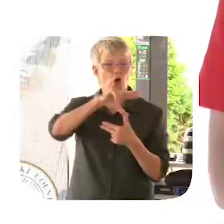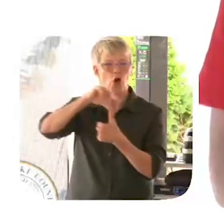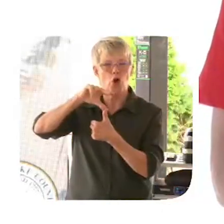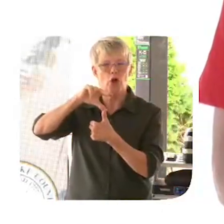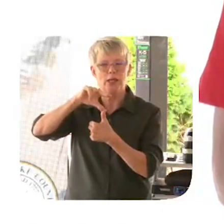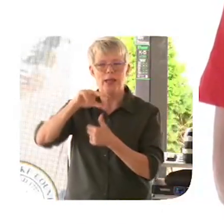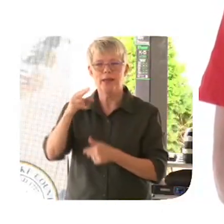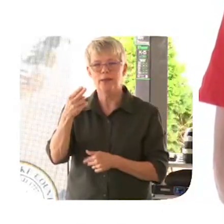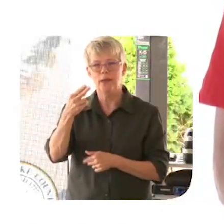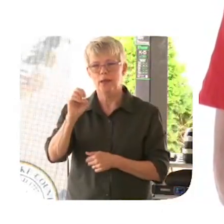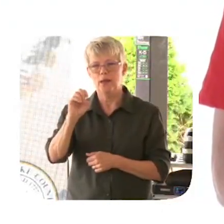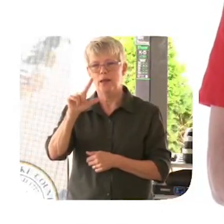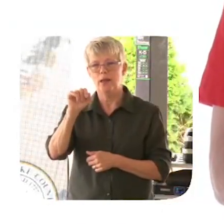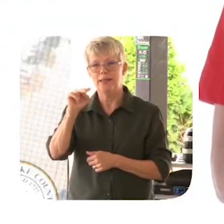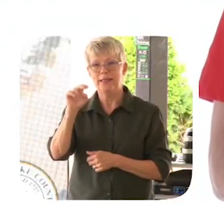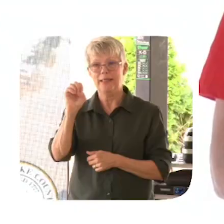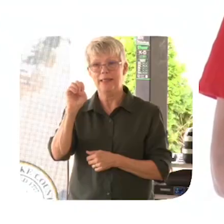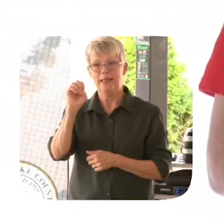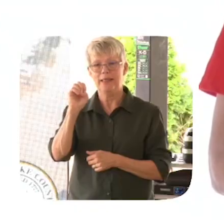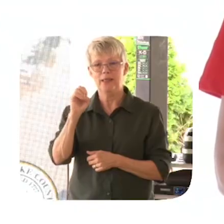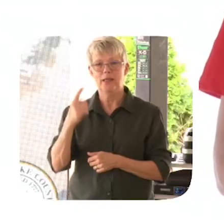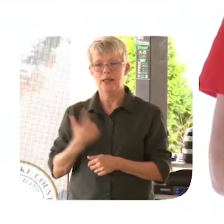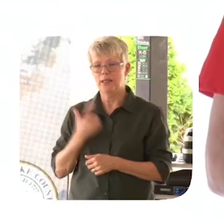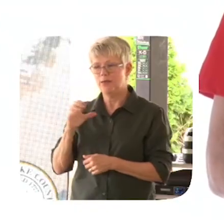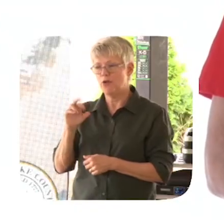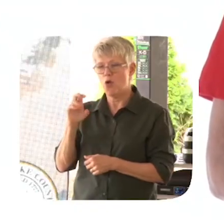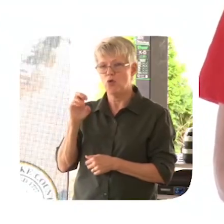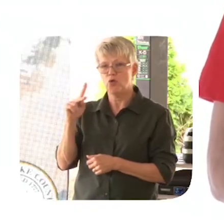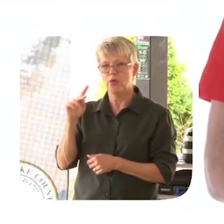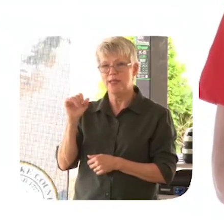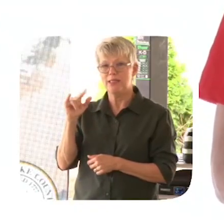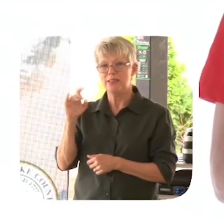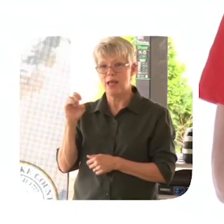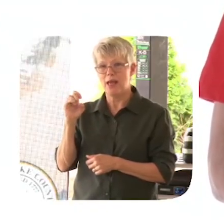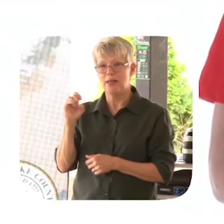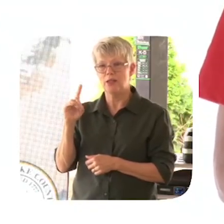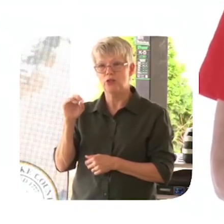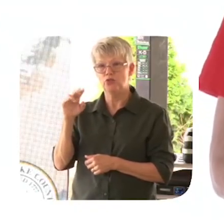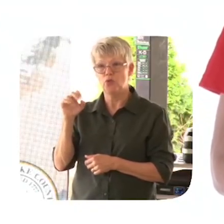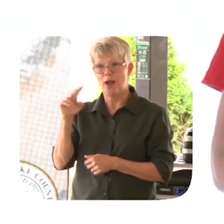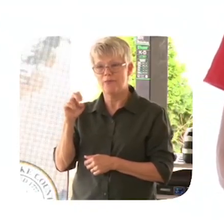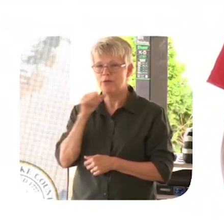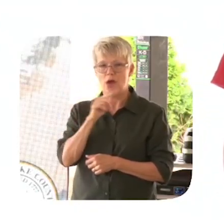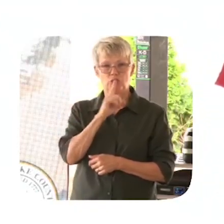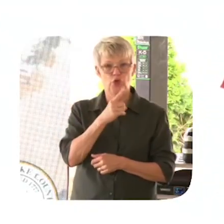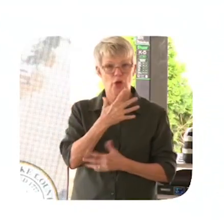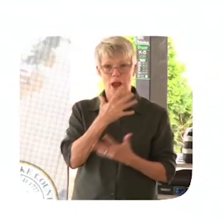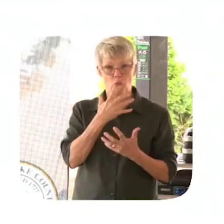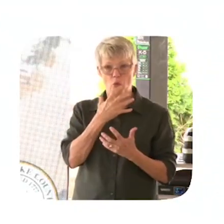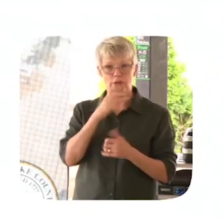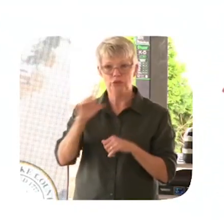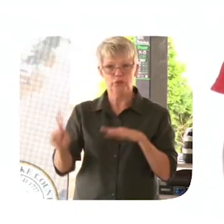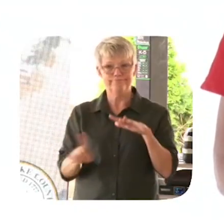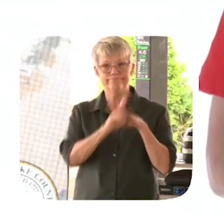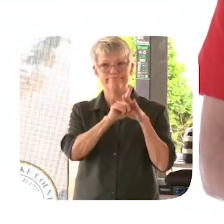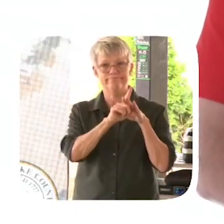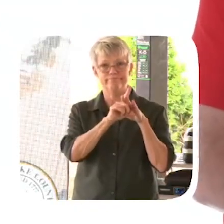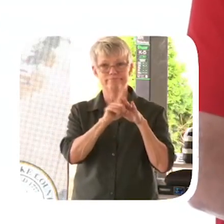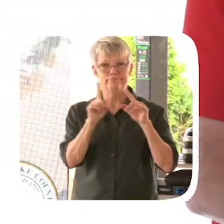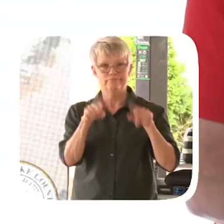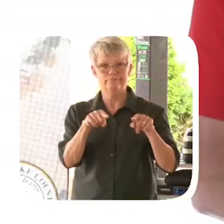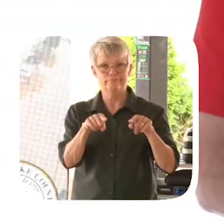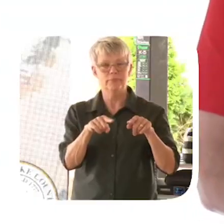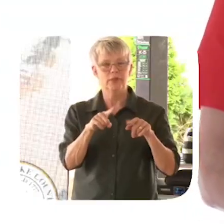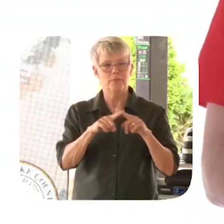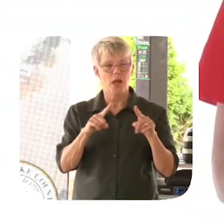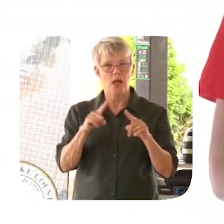Helene, living on Creekside Drive a year ago today, I wasn't sure I wanted to attend.